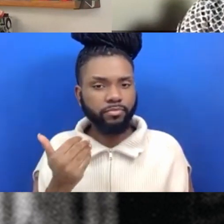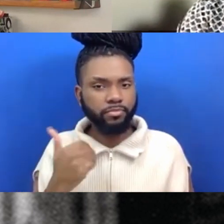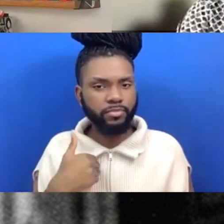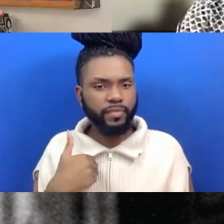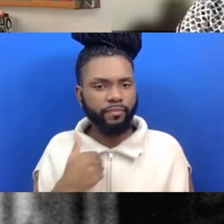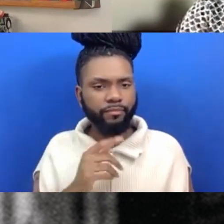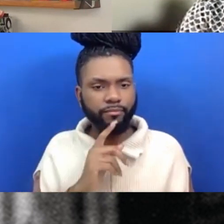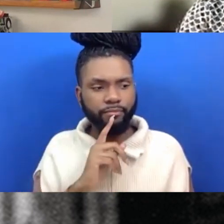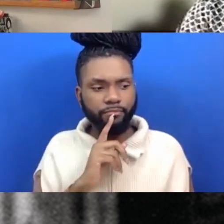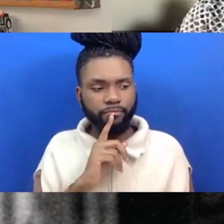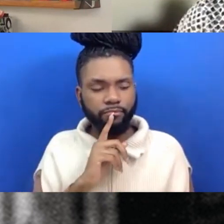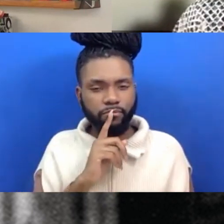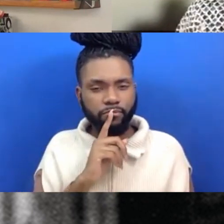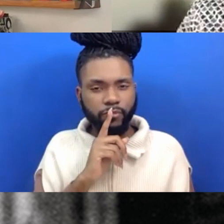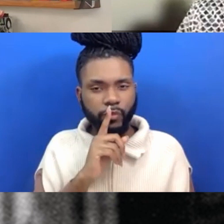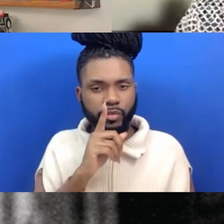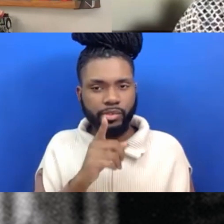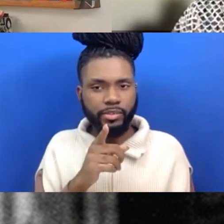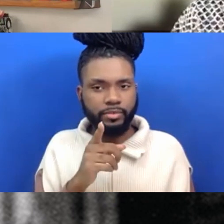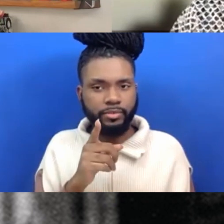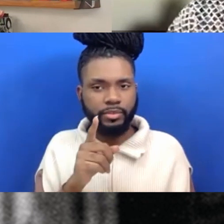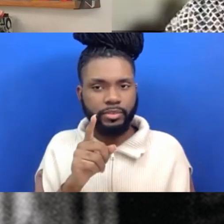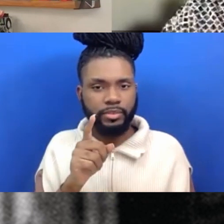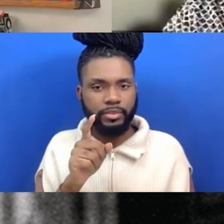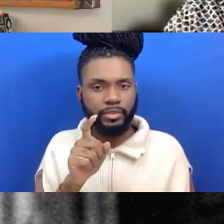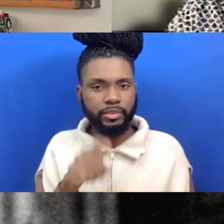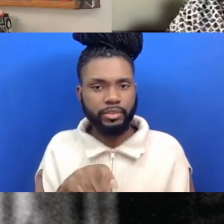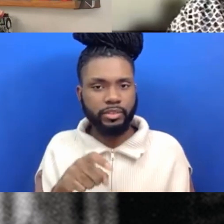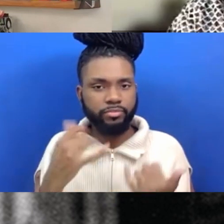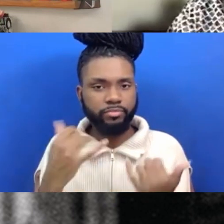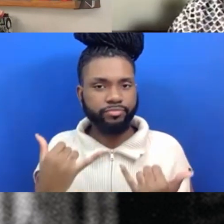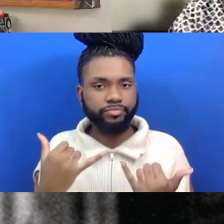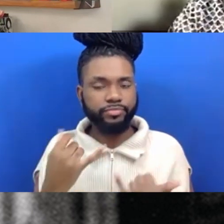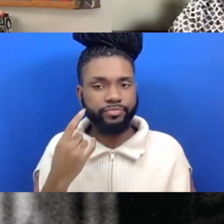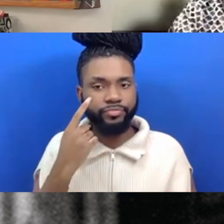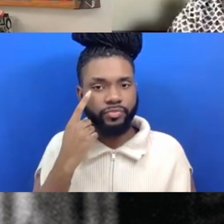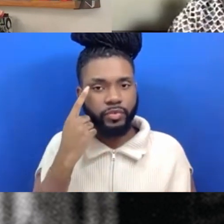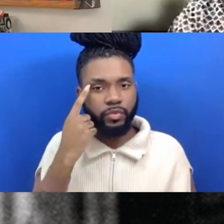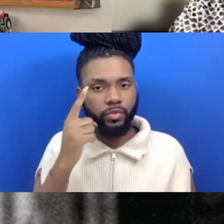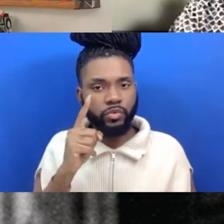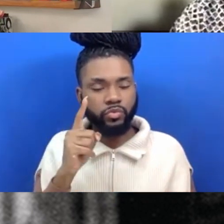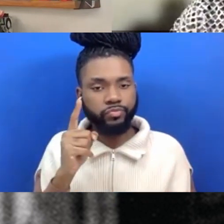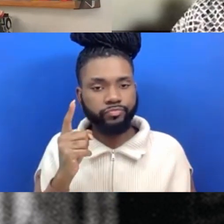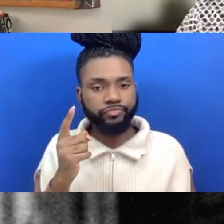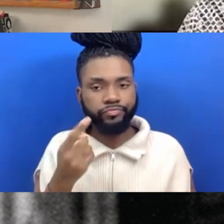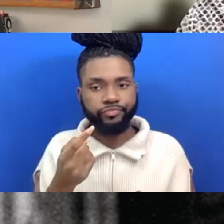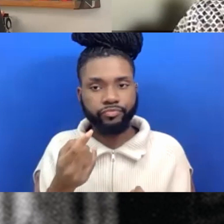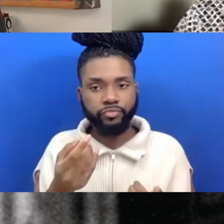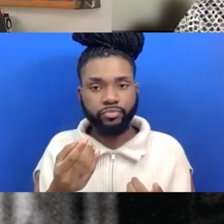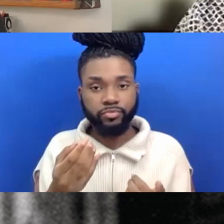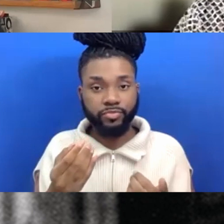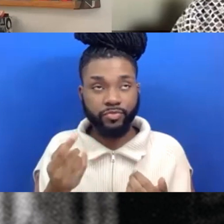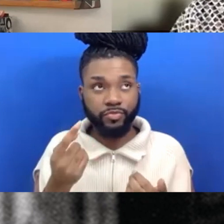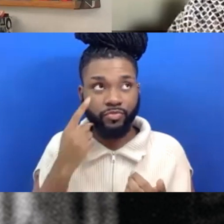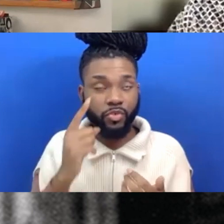real need at the moment for more for a multiplicity